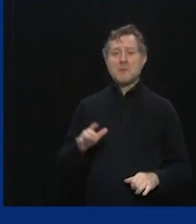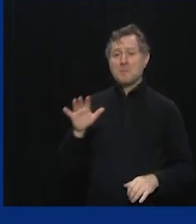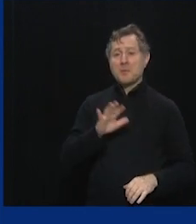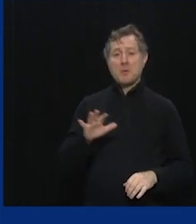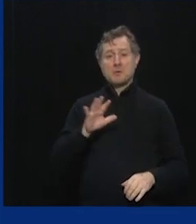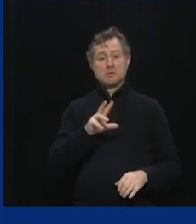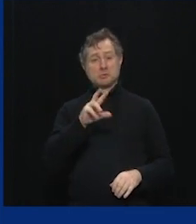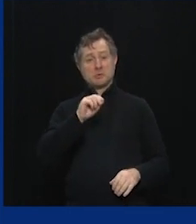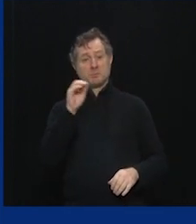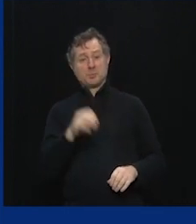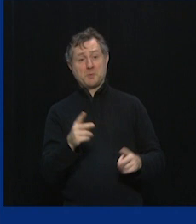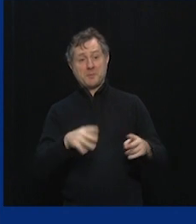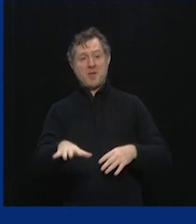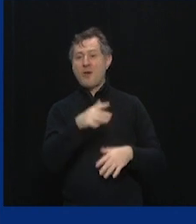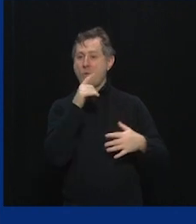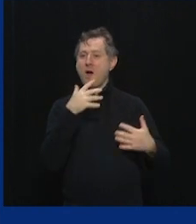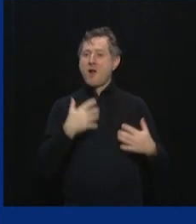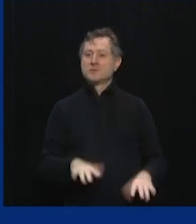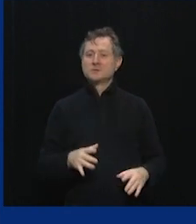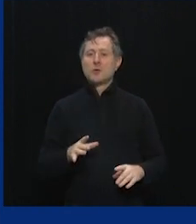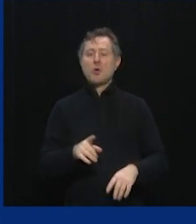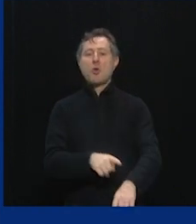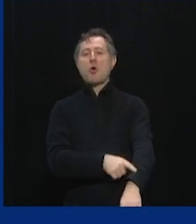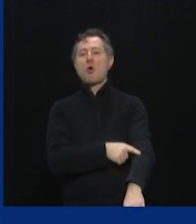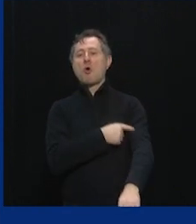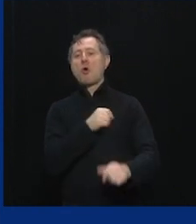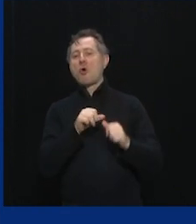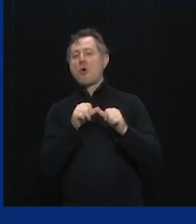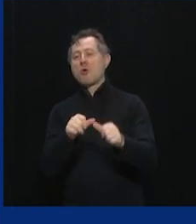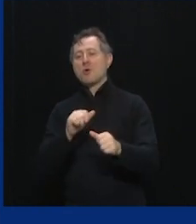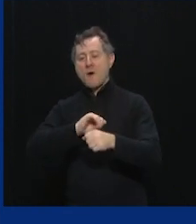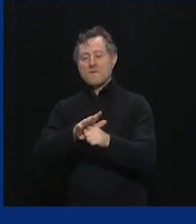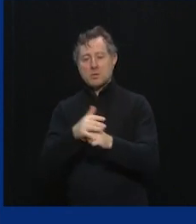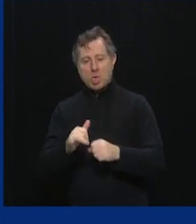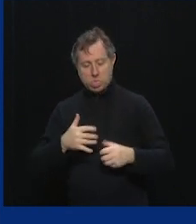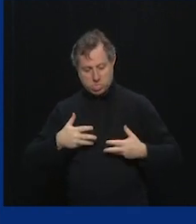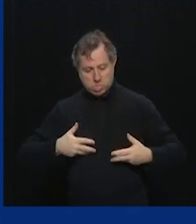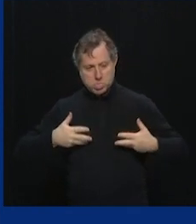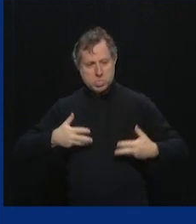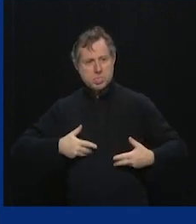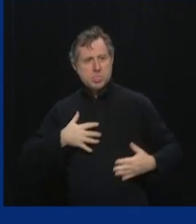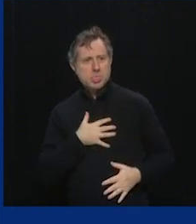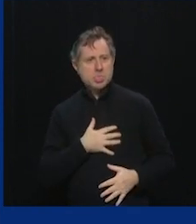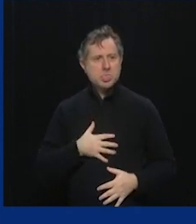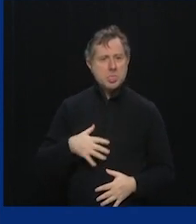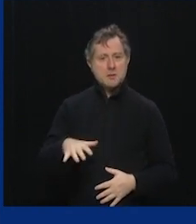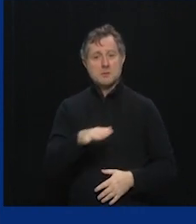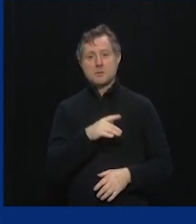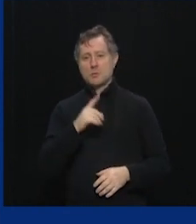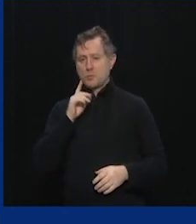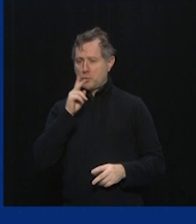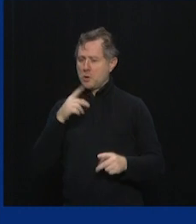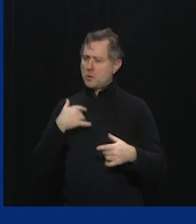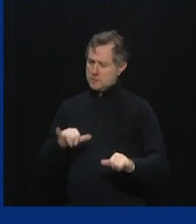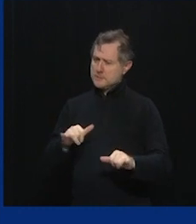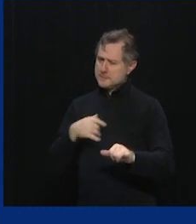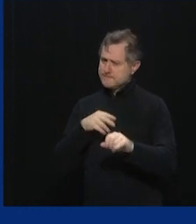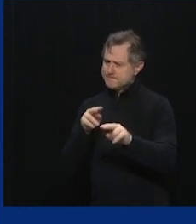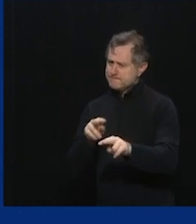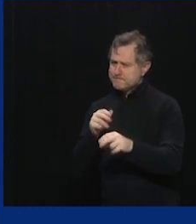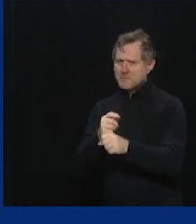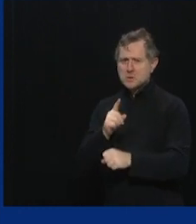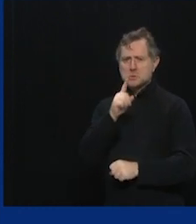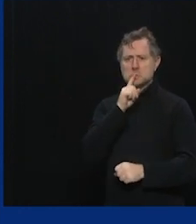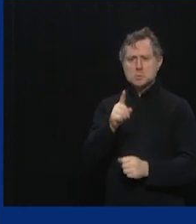COVID, a couple things. I want them to know we're going to look out for them, that we want to ensure that they have medical coverage for